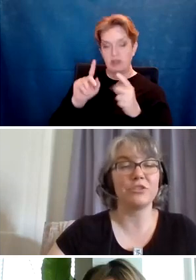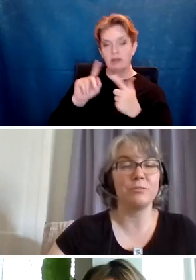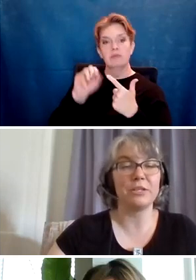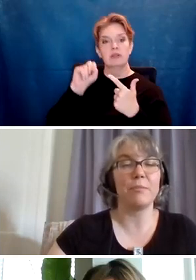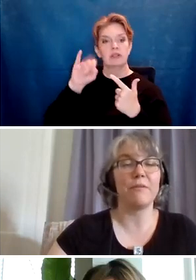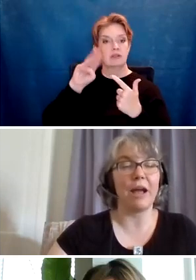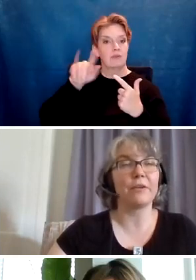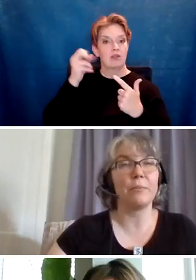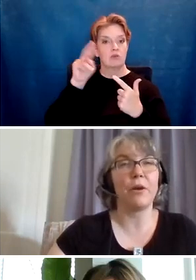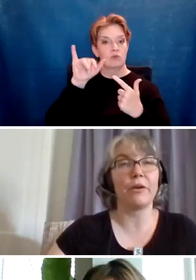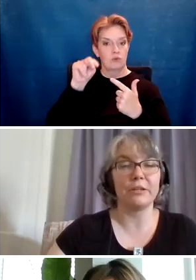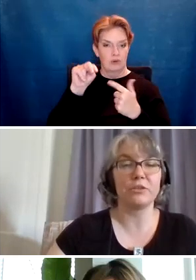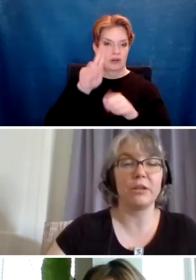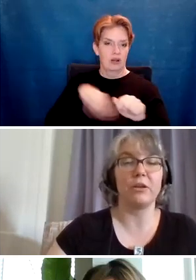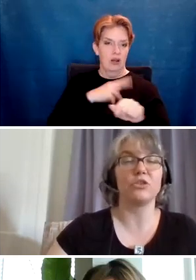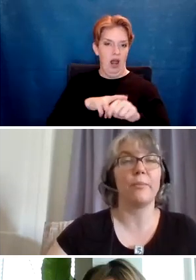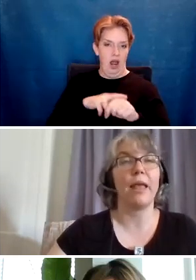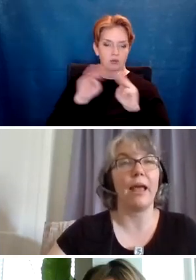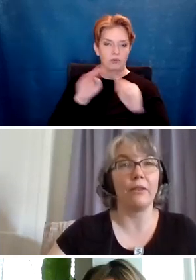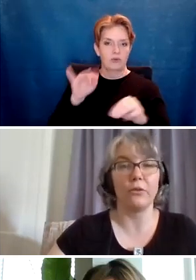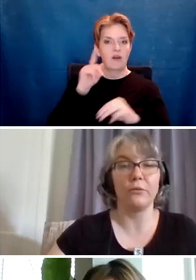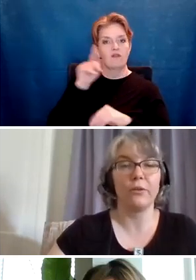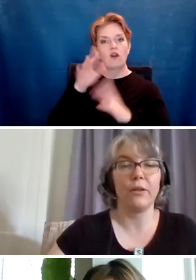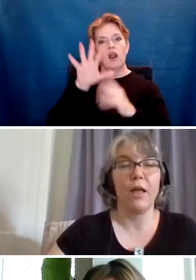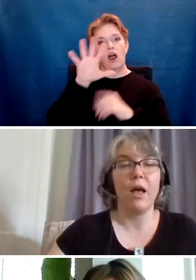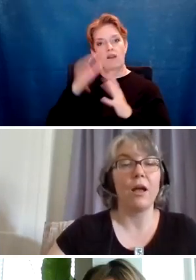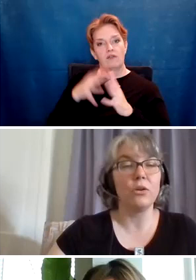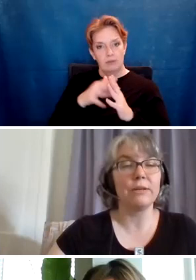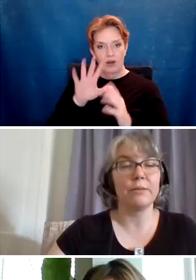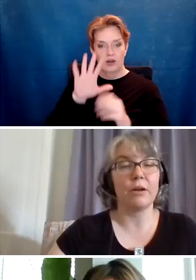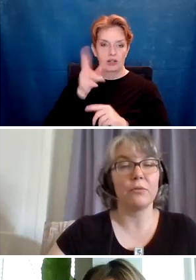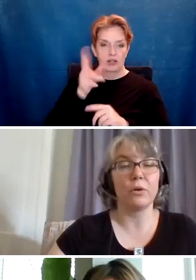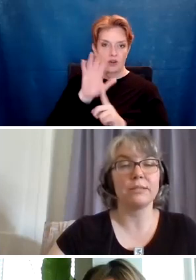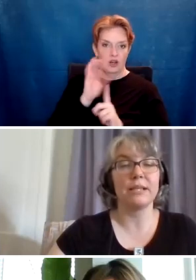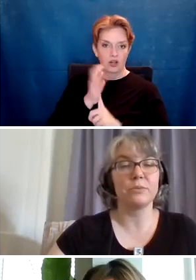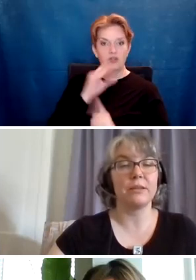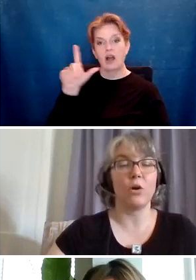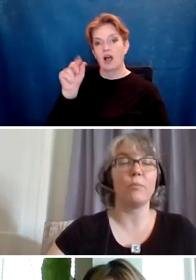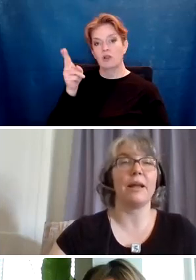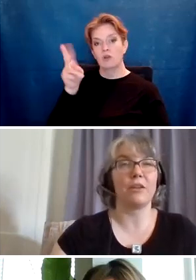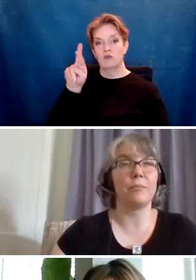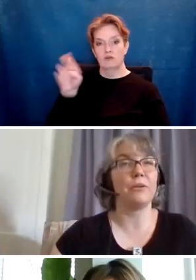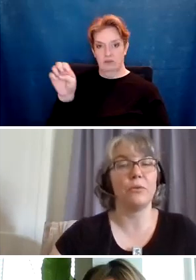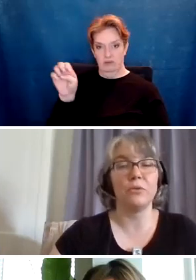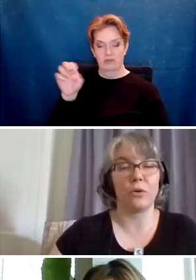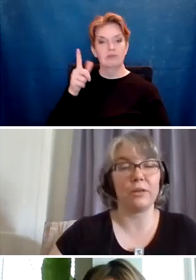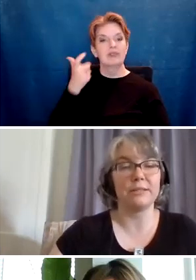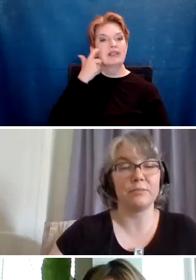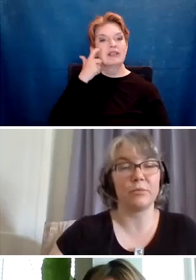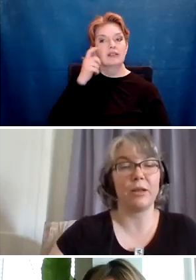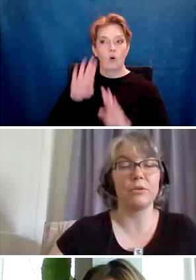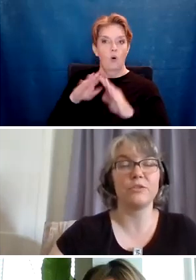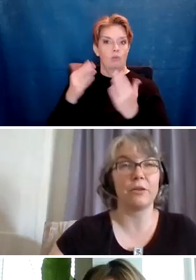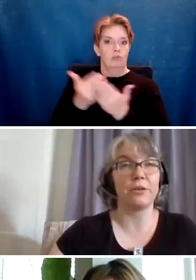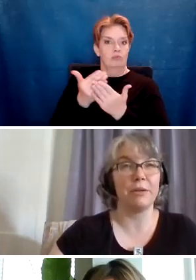Smithsonian National Museum of African American History and Culture, and the Louvre. A new exhibit of her works has recently opened at the Cabildo in New Orleans